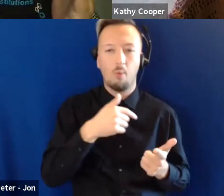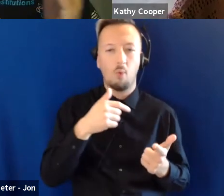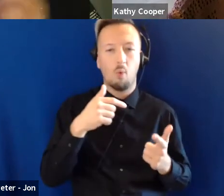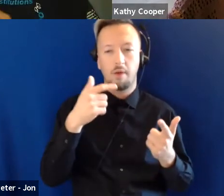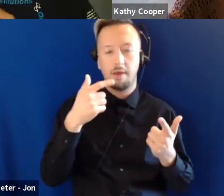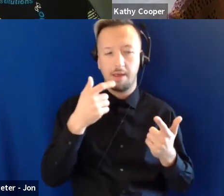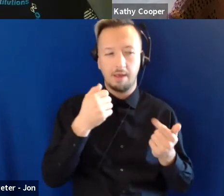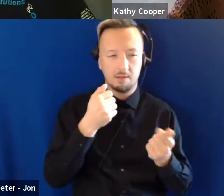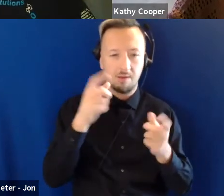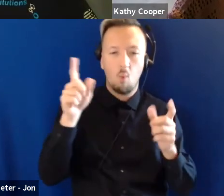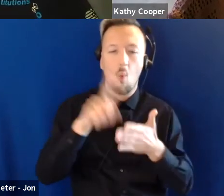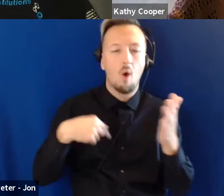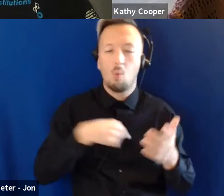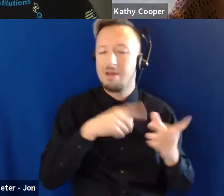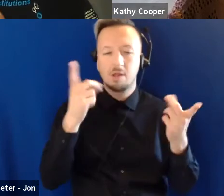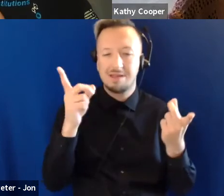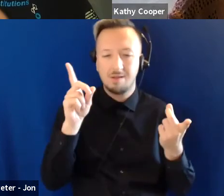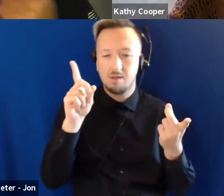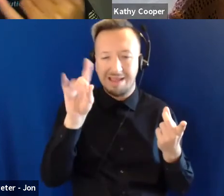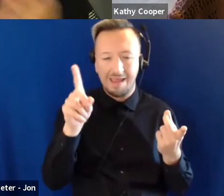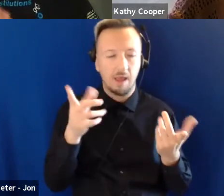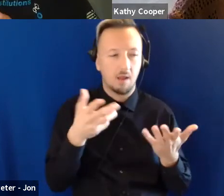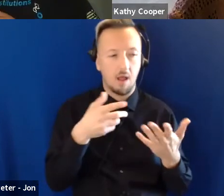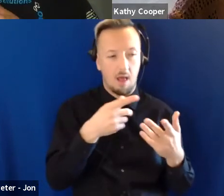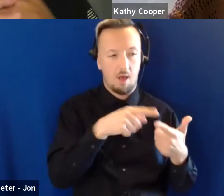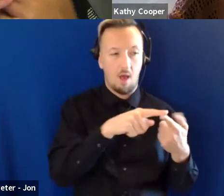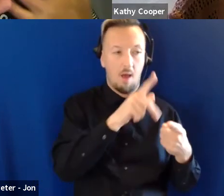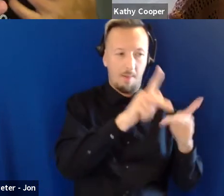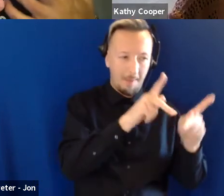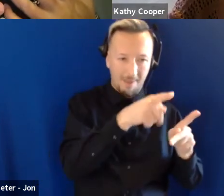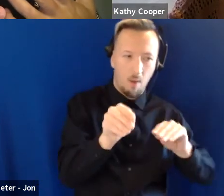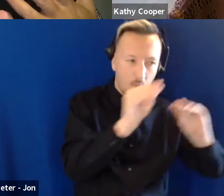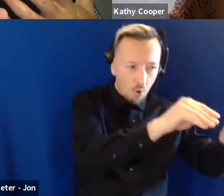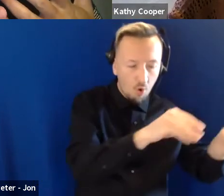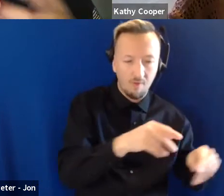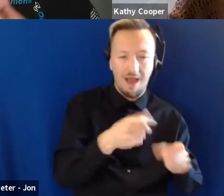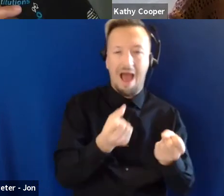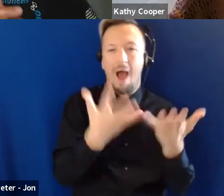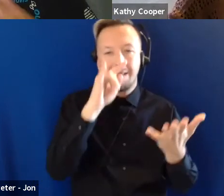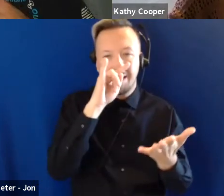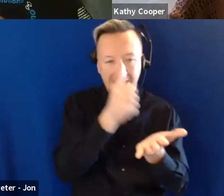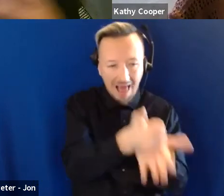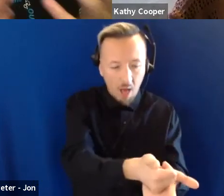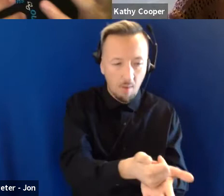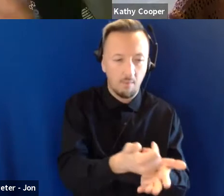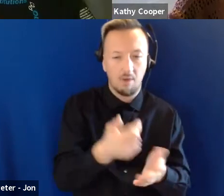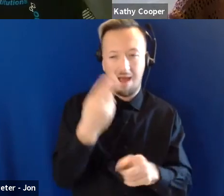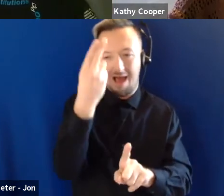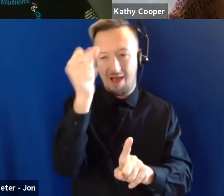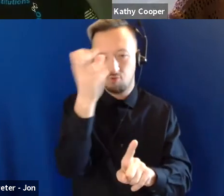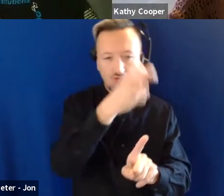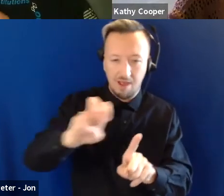moved out of institutions. Here's the number of people who got employment. You know, here's the number of kids that we helped transition from high school